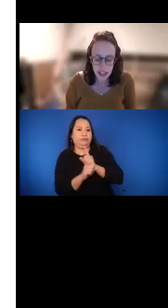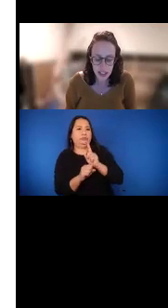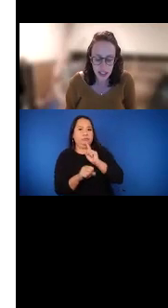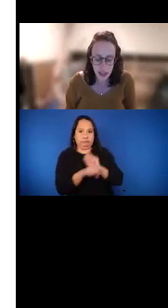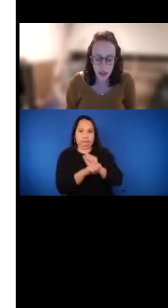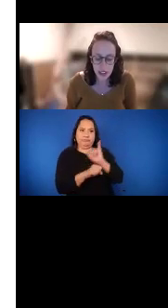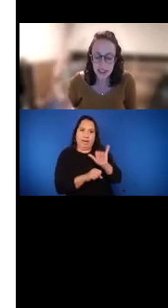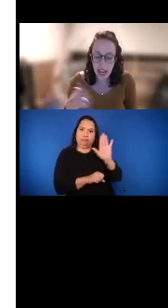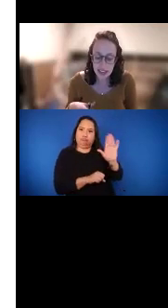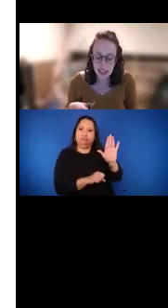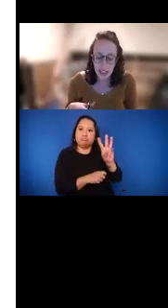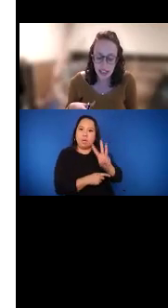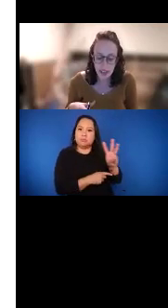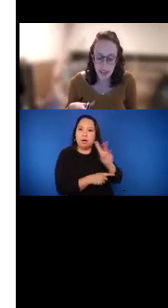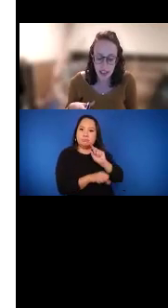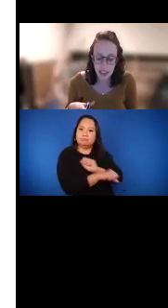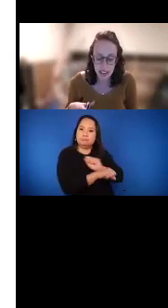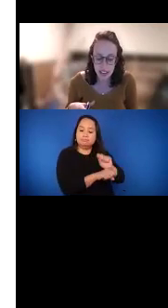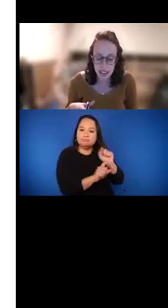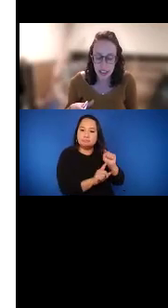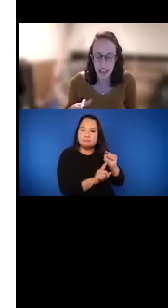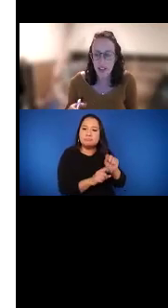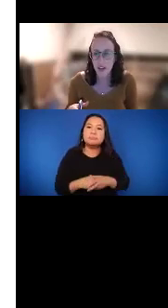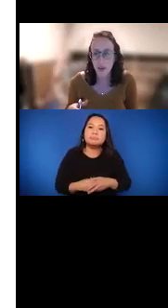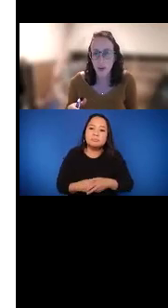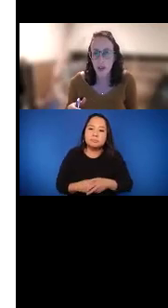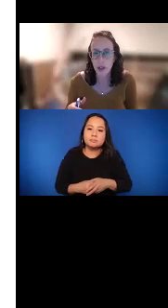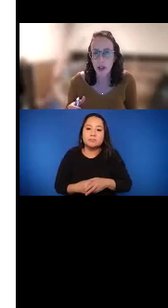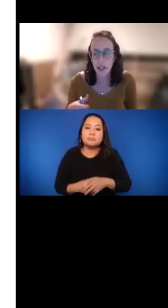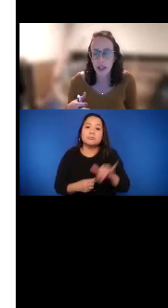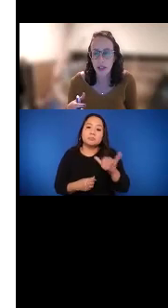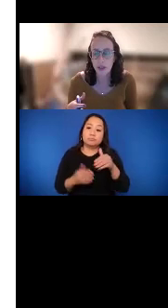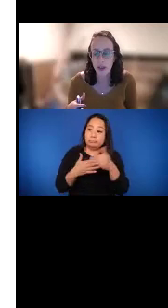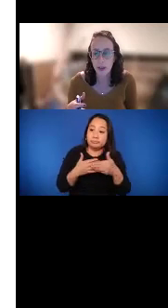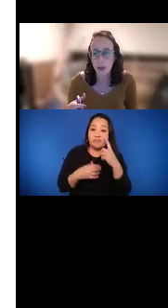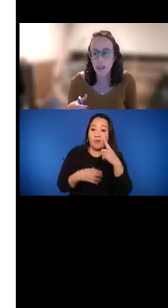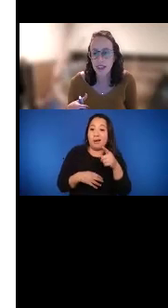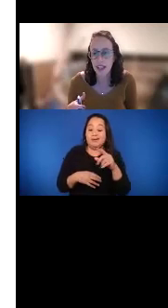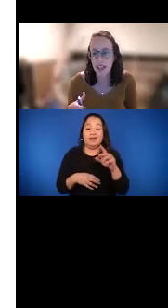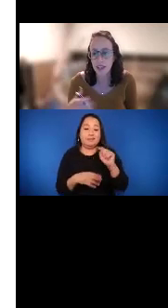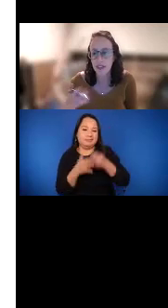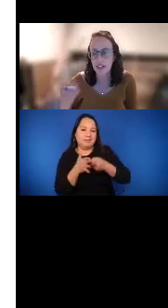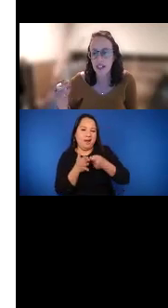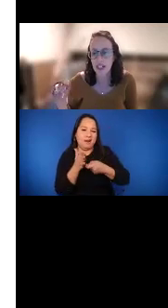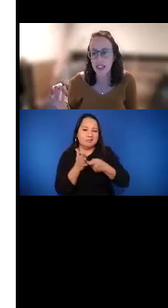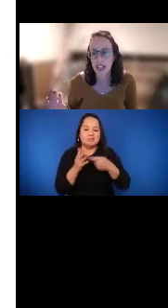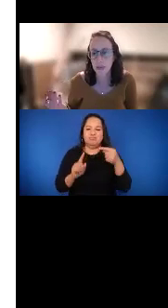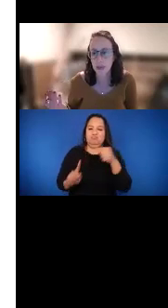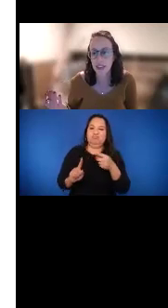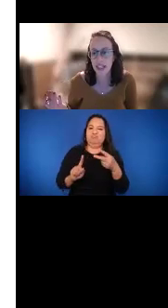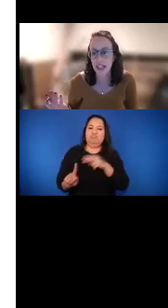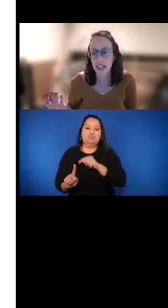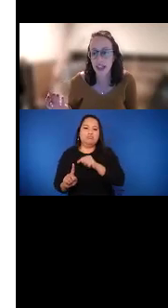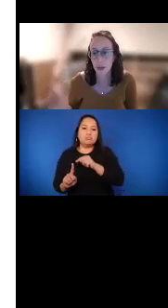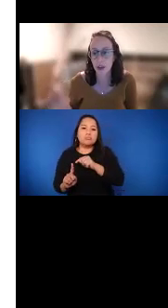And then on the tax side of things, we're hearing reports of